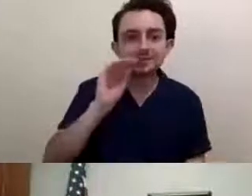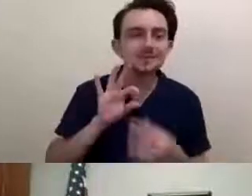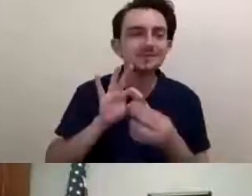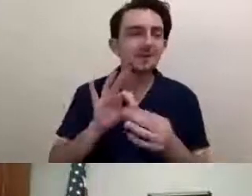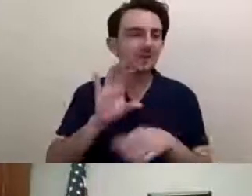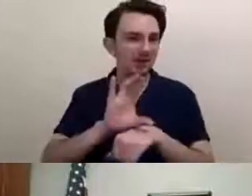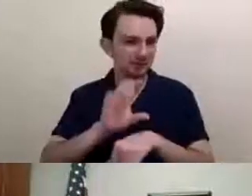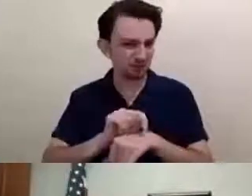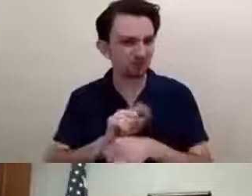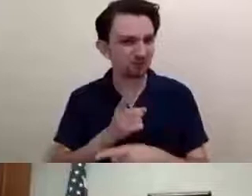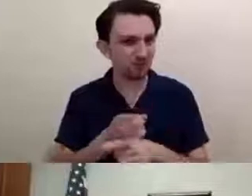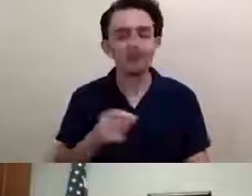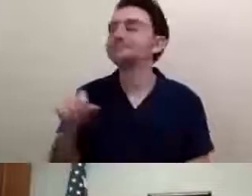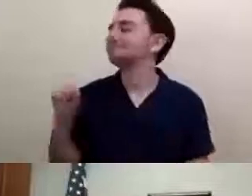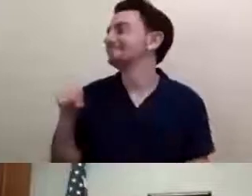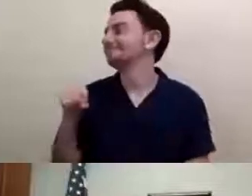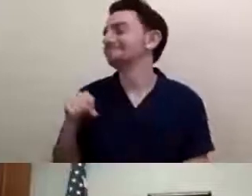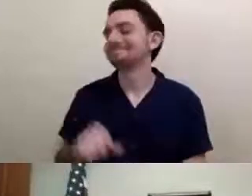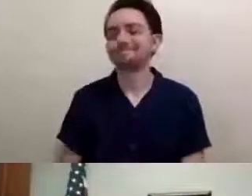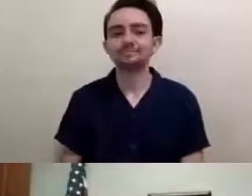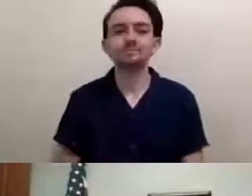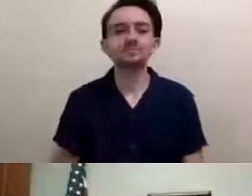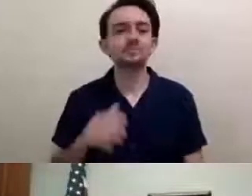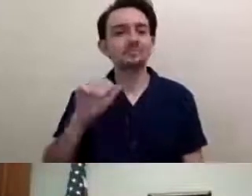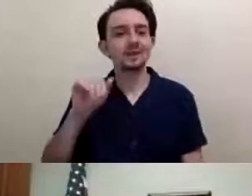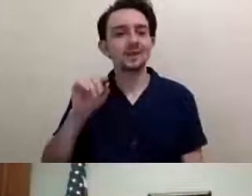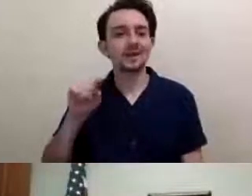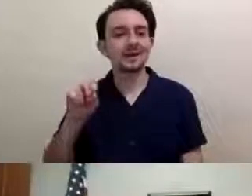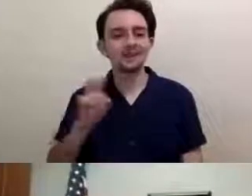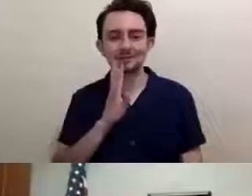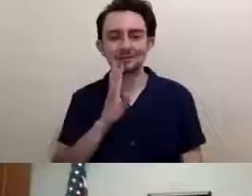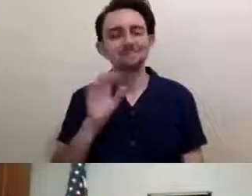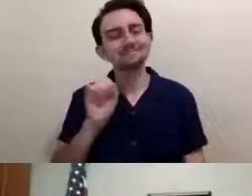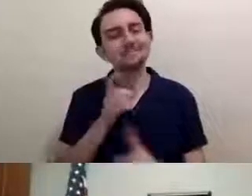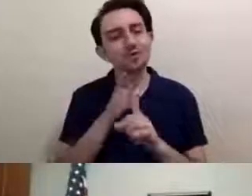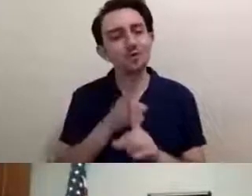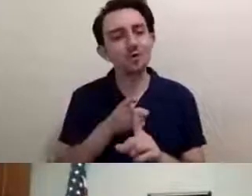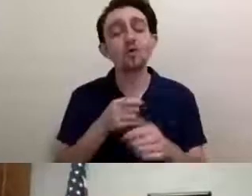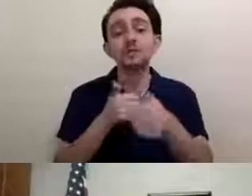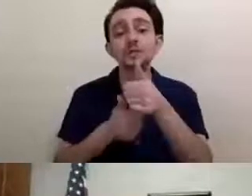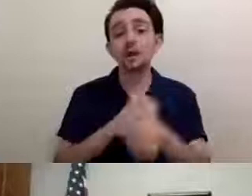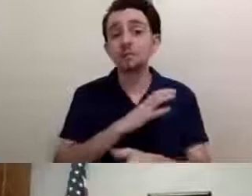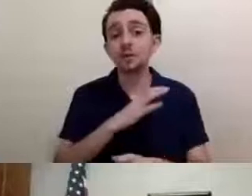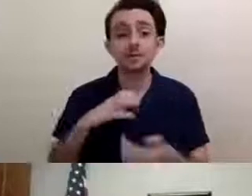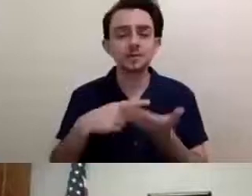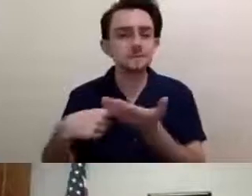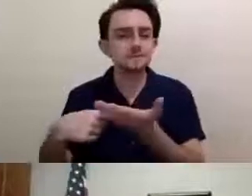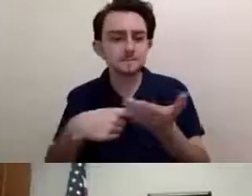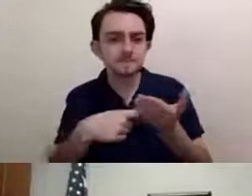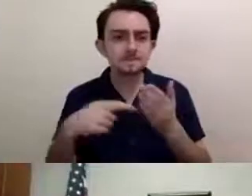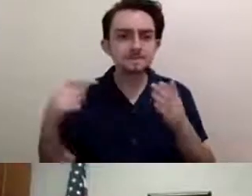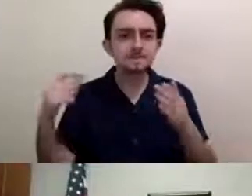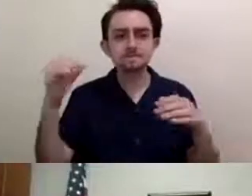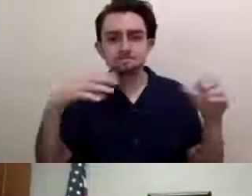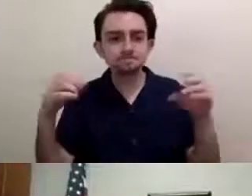Yes. So the goal and the objective is for these subcommittees to bring back and report back to the larger group so that